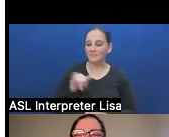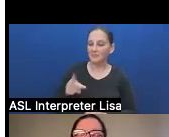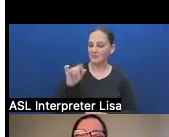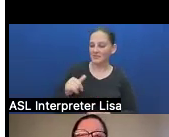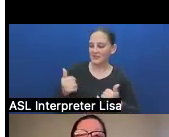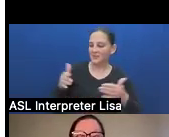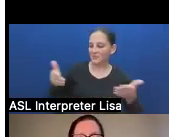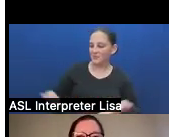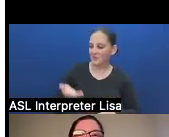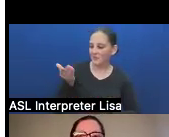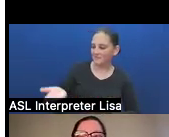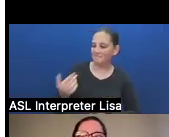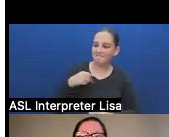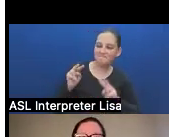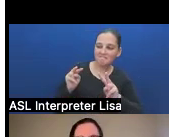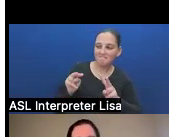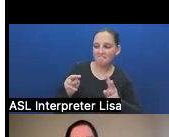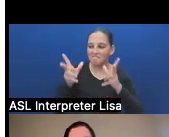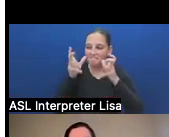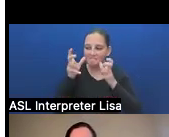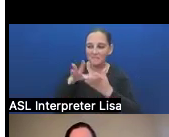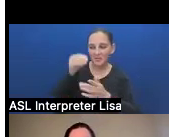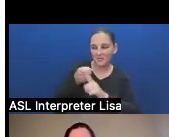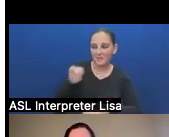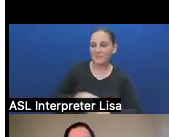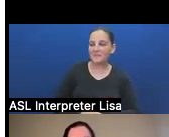you and we look forward to learning from you.